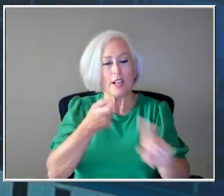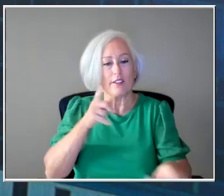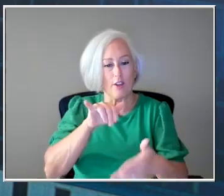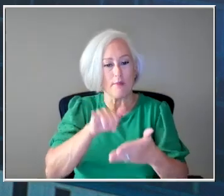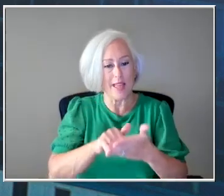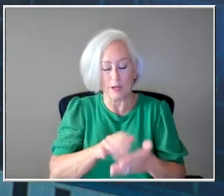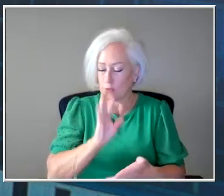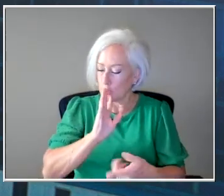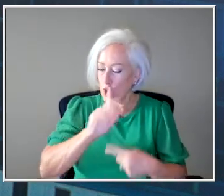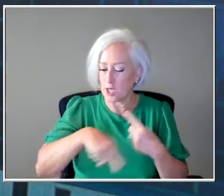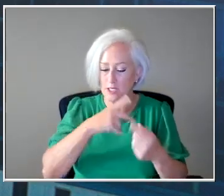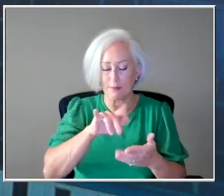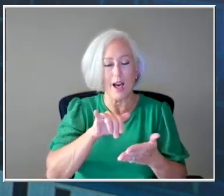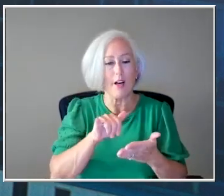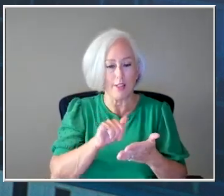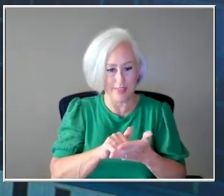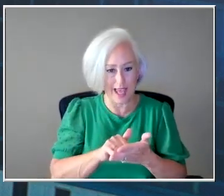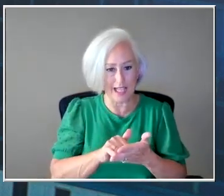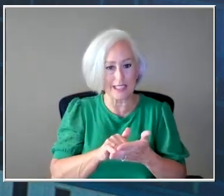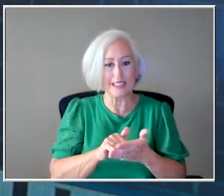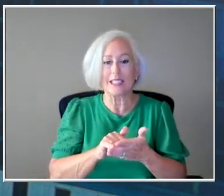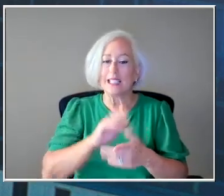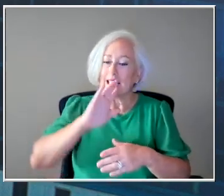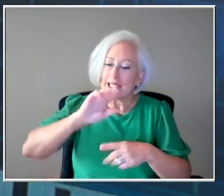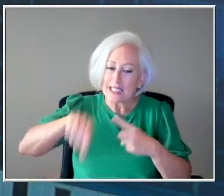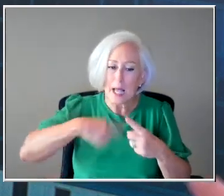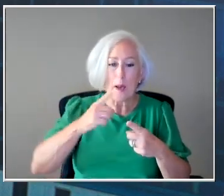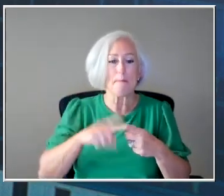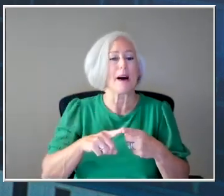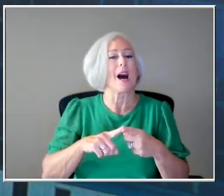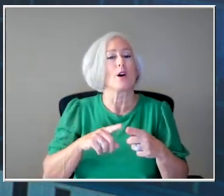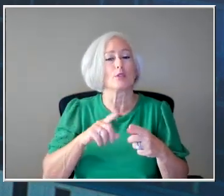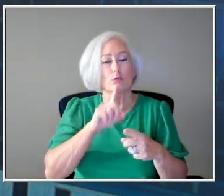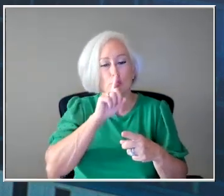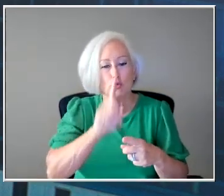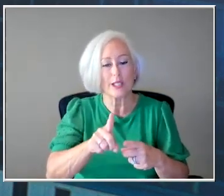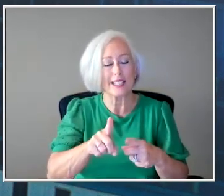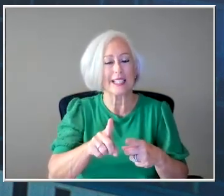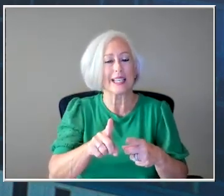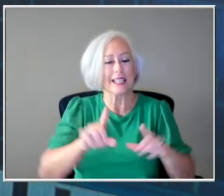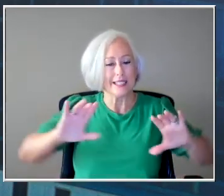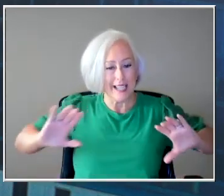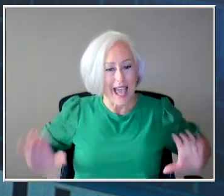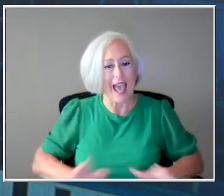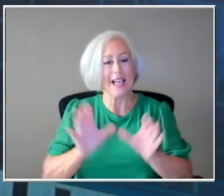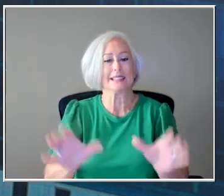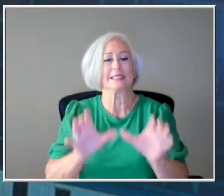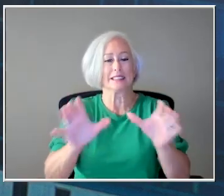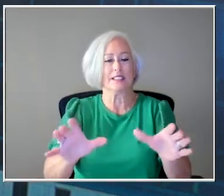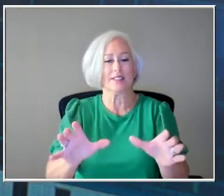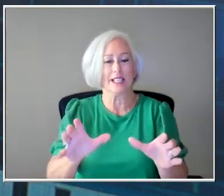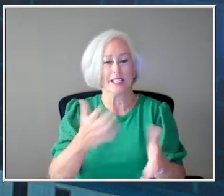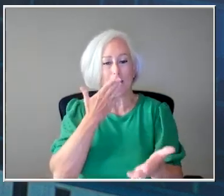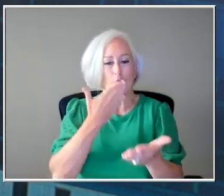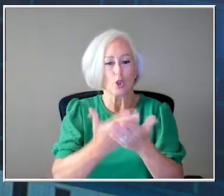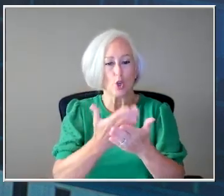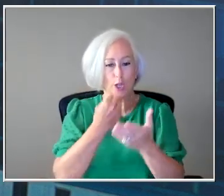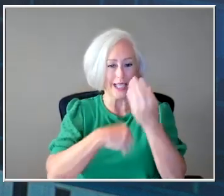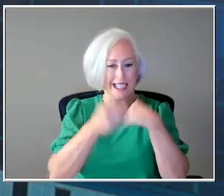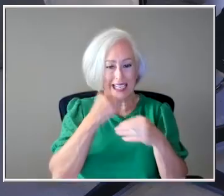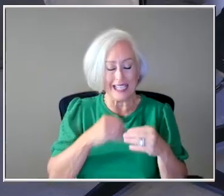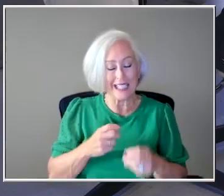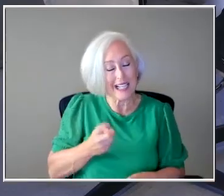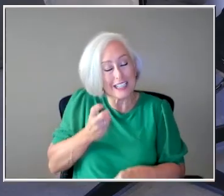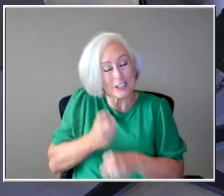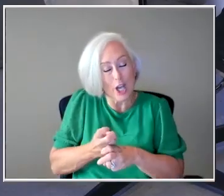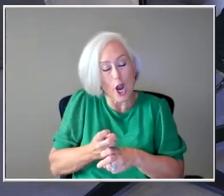So physical activity is a priority. And dieting, of course, but it's going to be tough to get children to get on a good diet. It is tough.